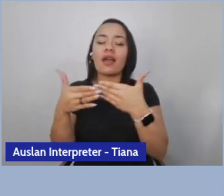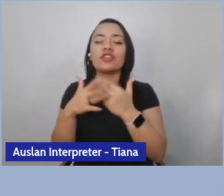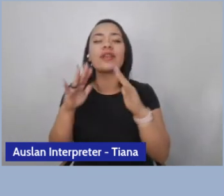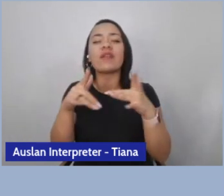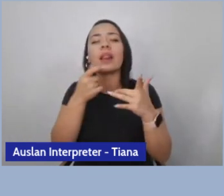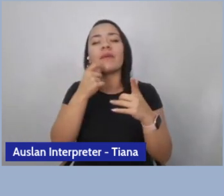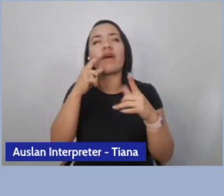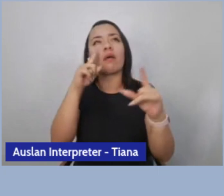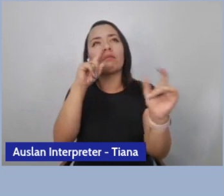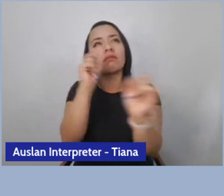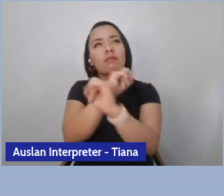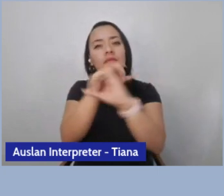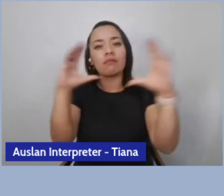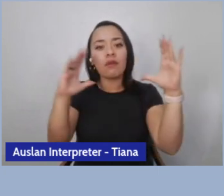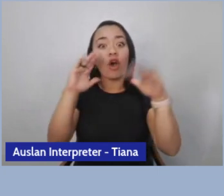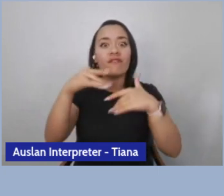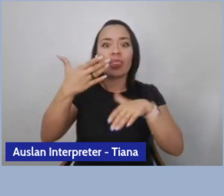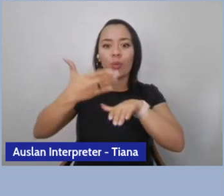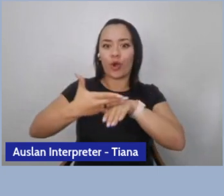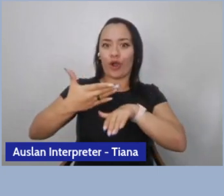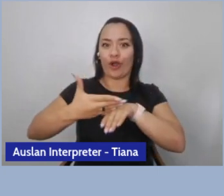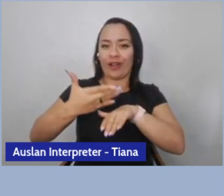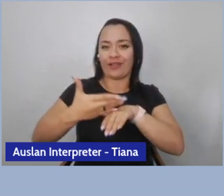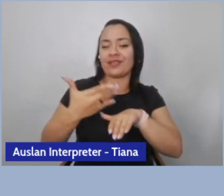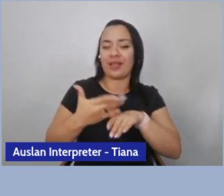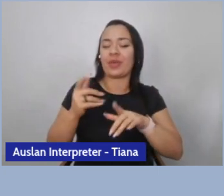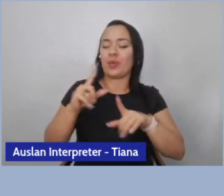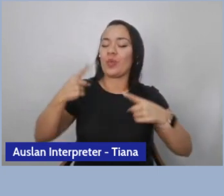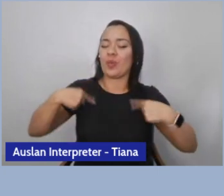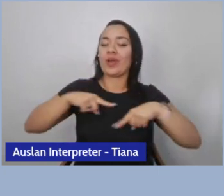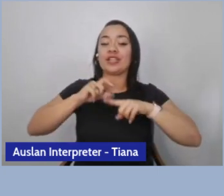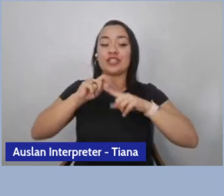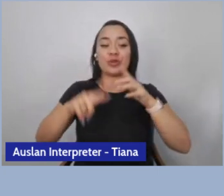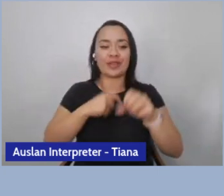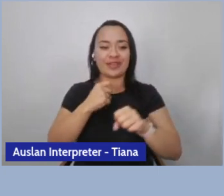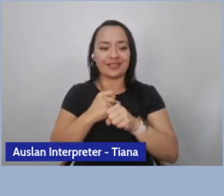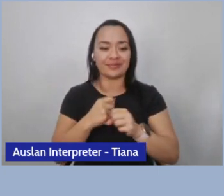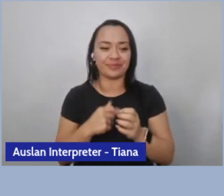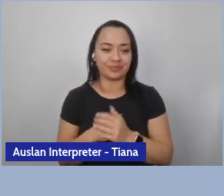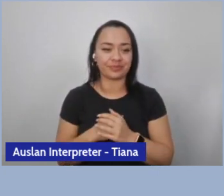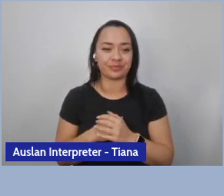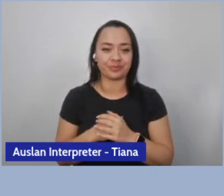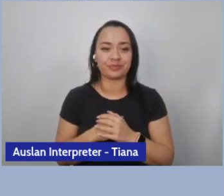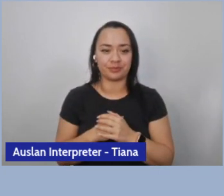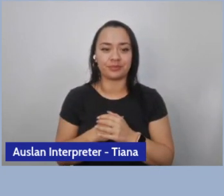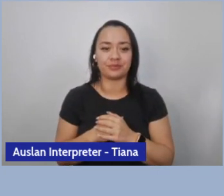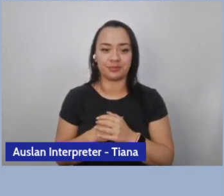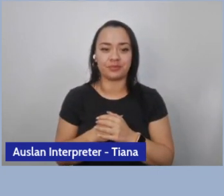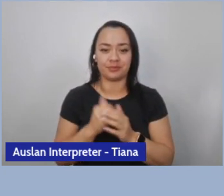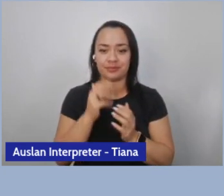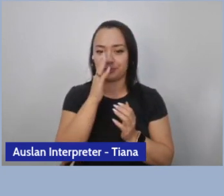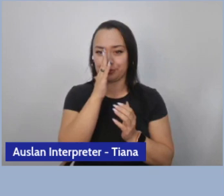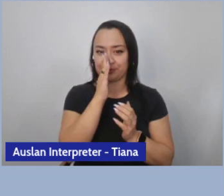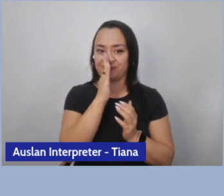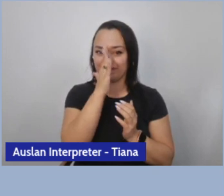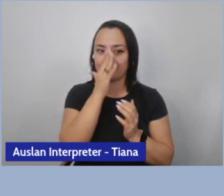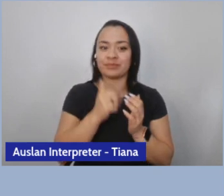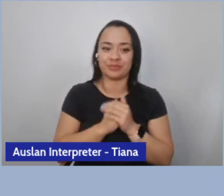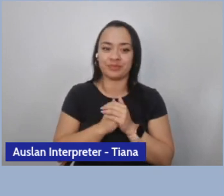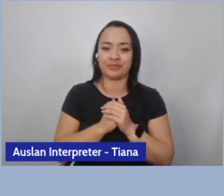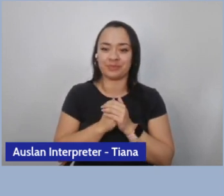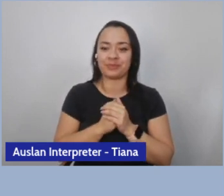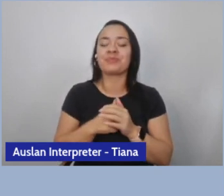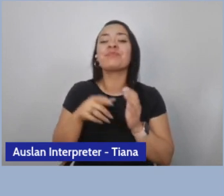gone into it. So let's get on to that. The first things first is Lee Fei very kindly describes me